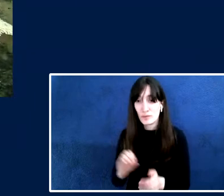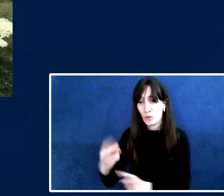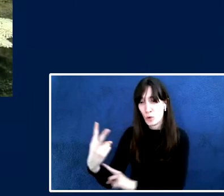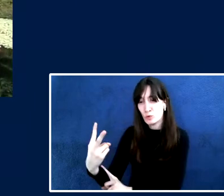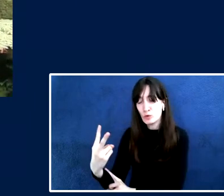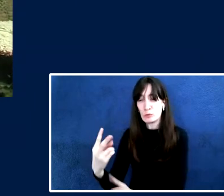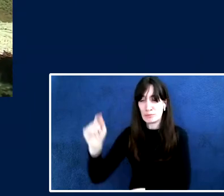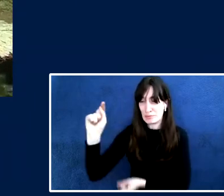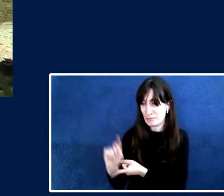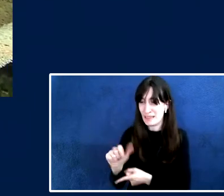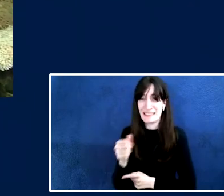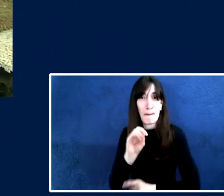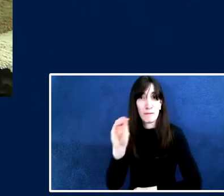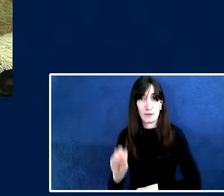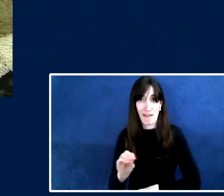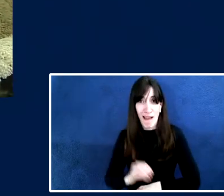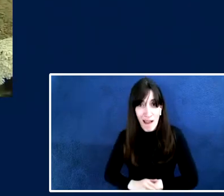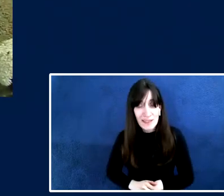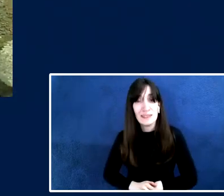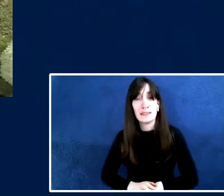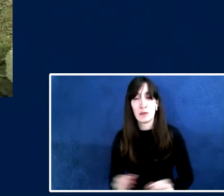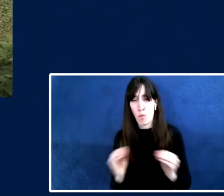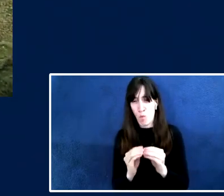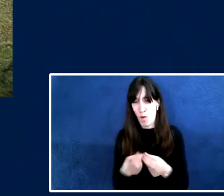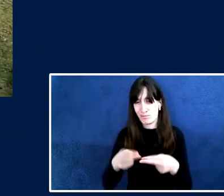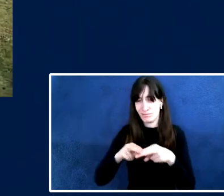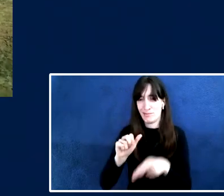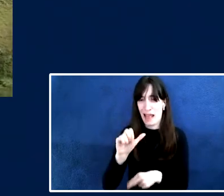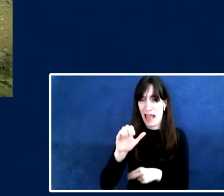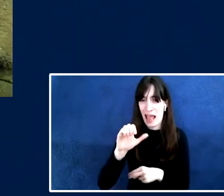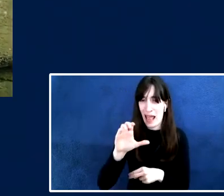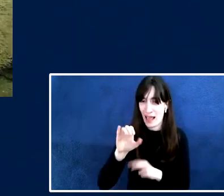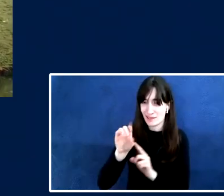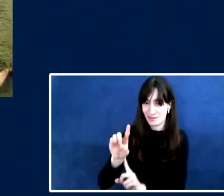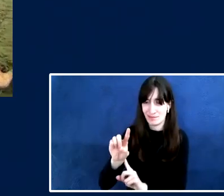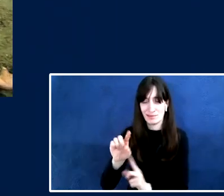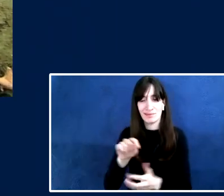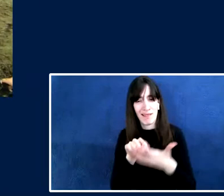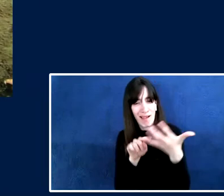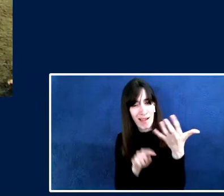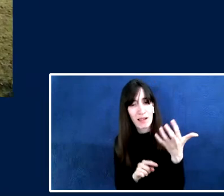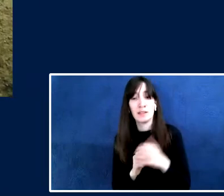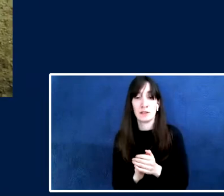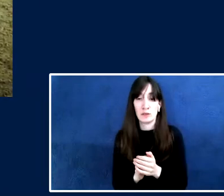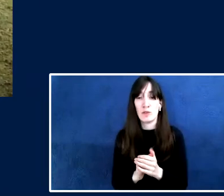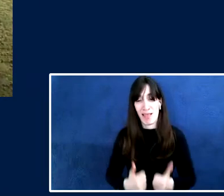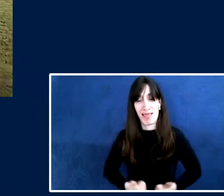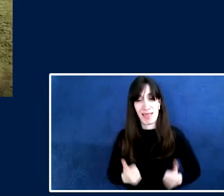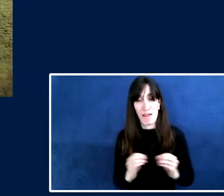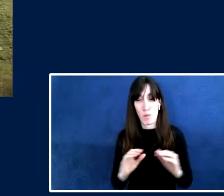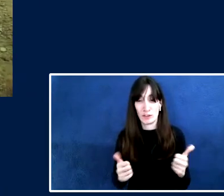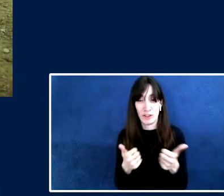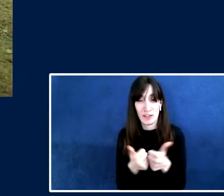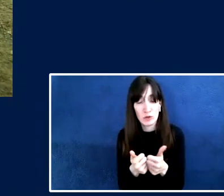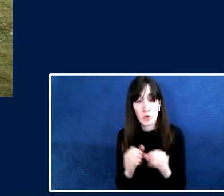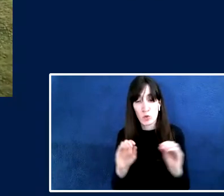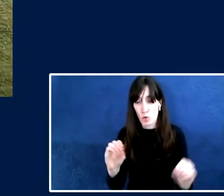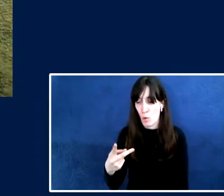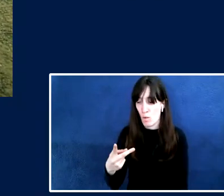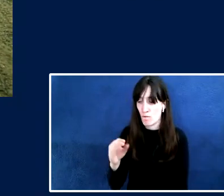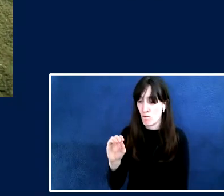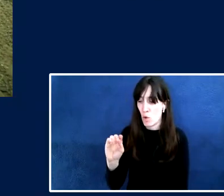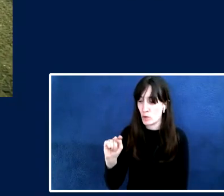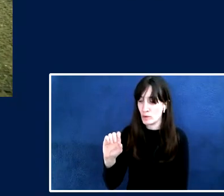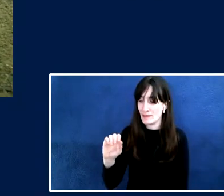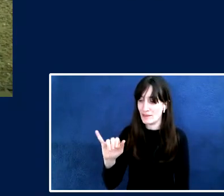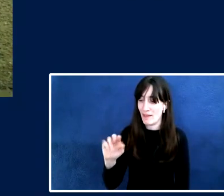surface. It's a little bit more acidic. So life's challenging here. There's also no photosynthesis, so all that food has to be imported,